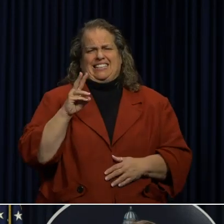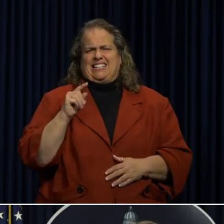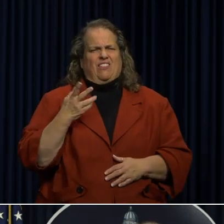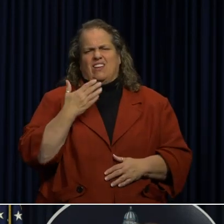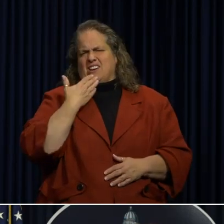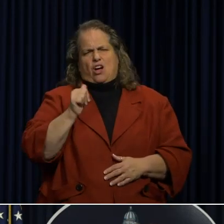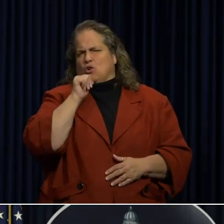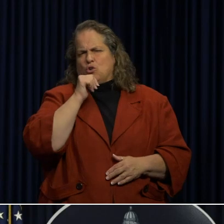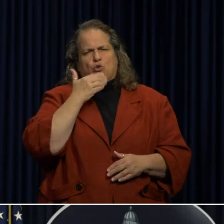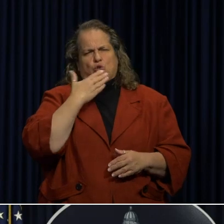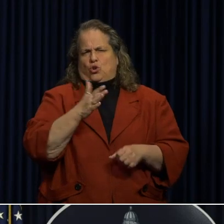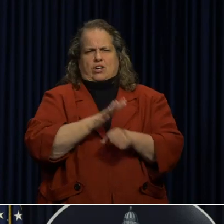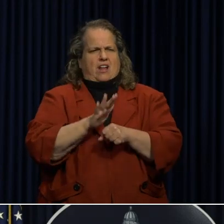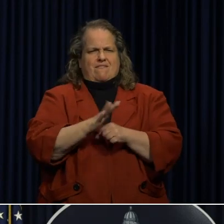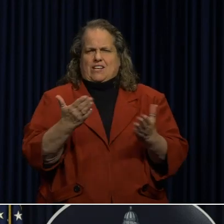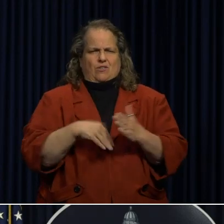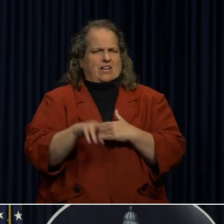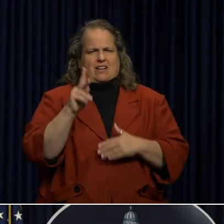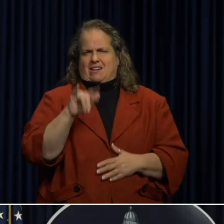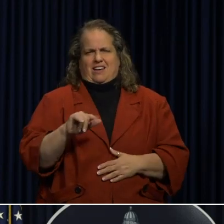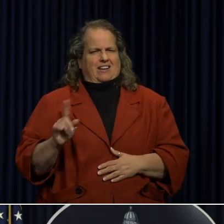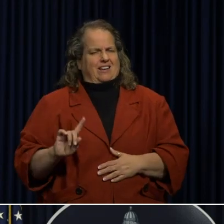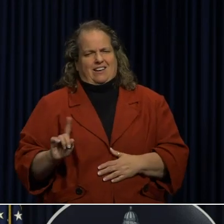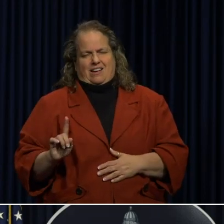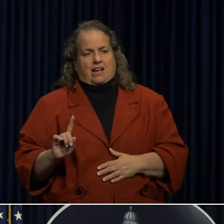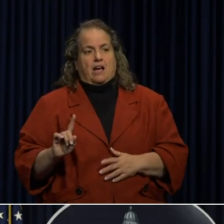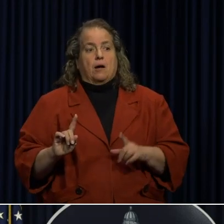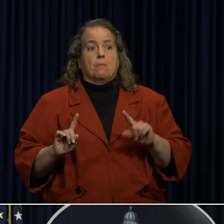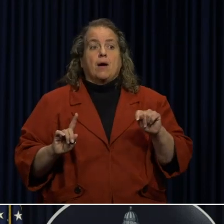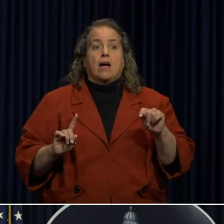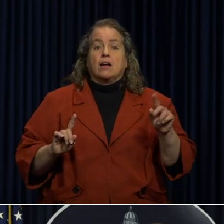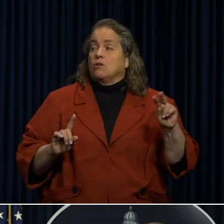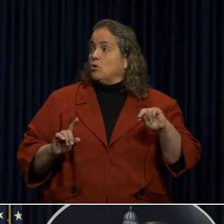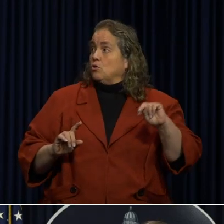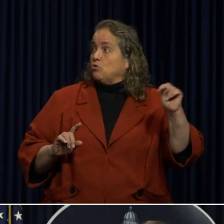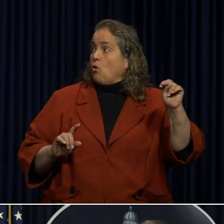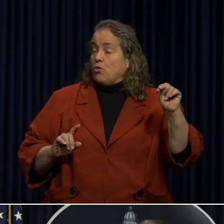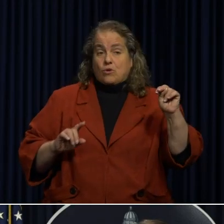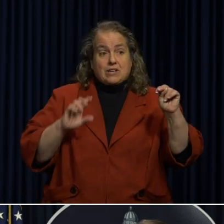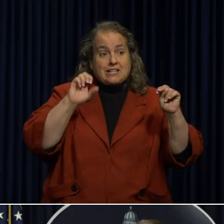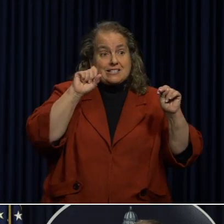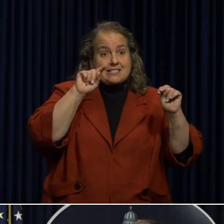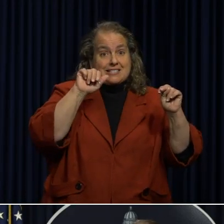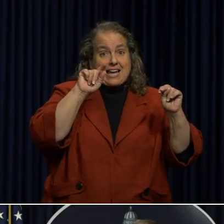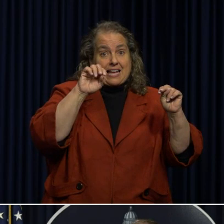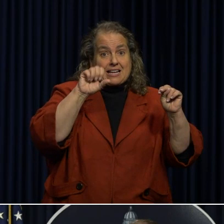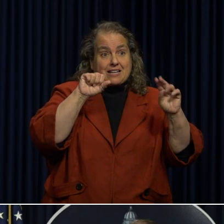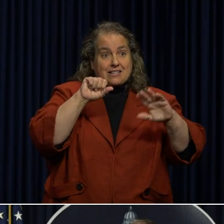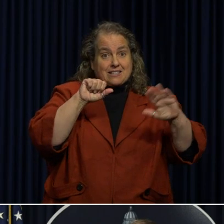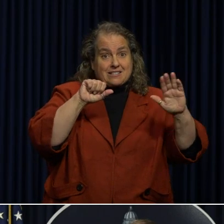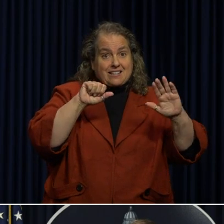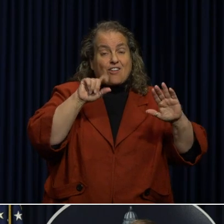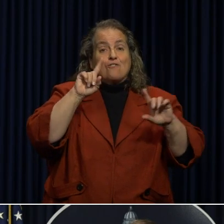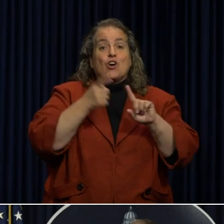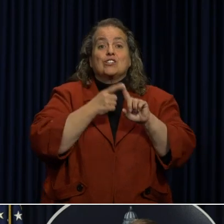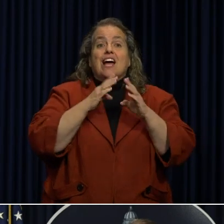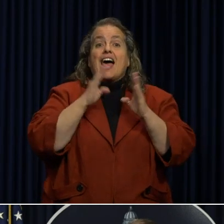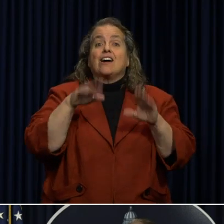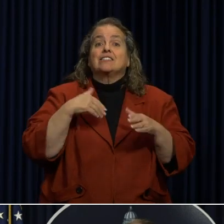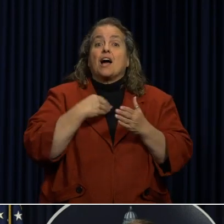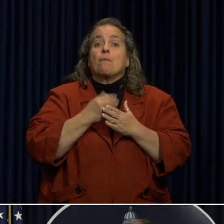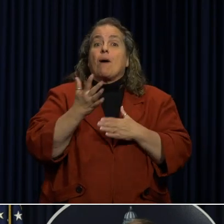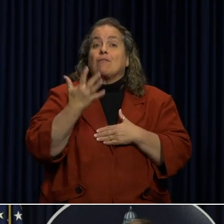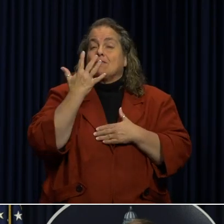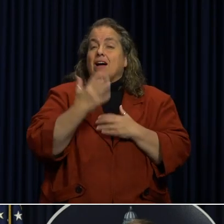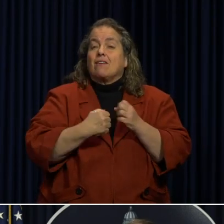Kentucky, I do want to say to Norburn Estates, I actually lived first house I ever bought for 5 years